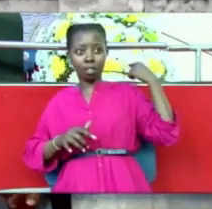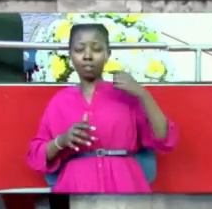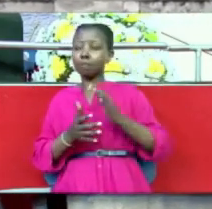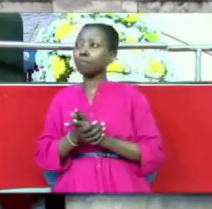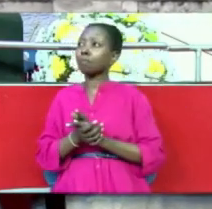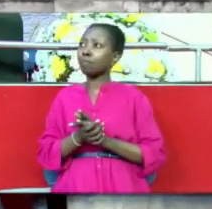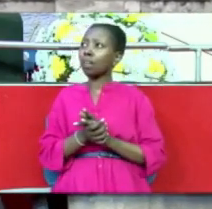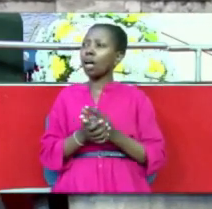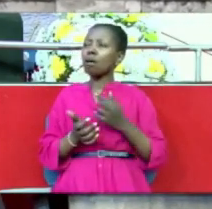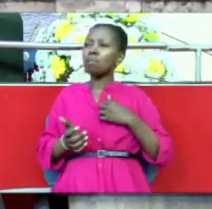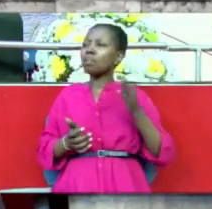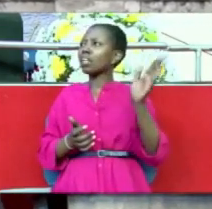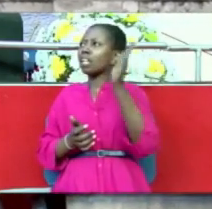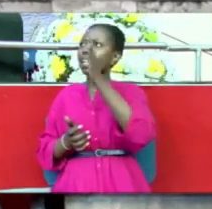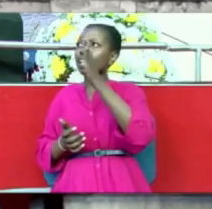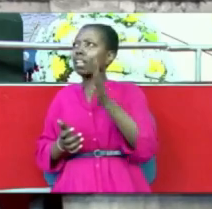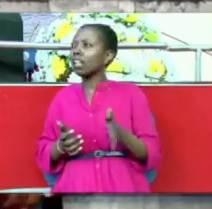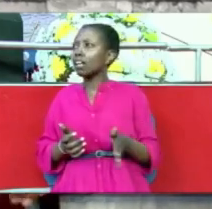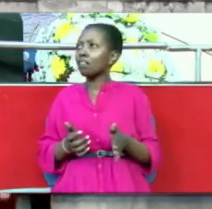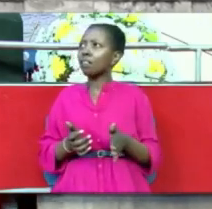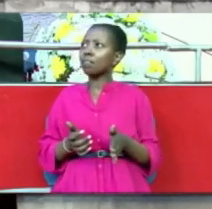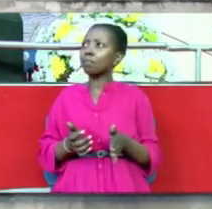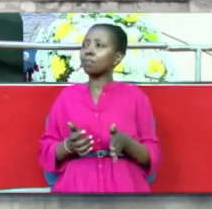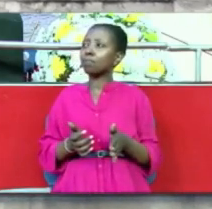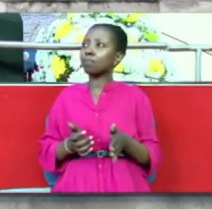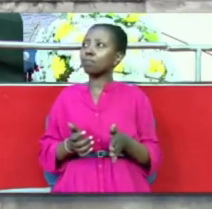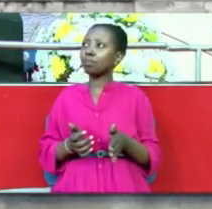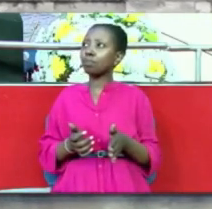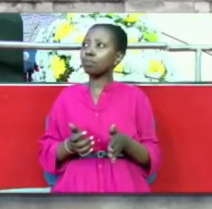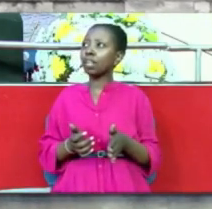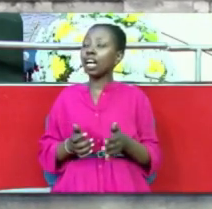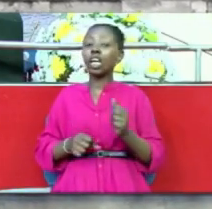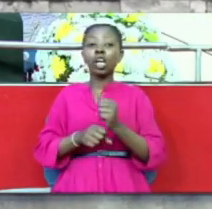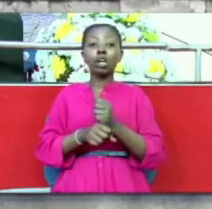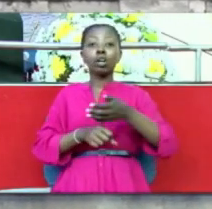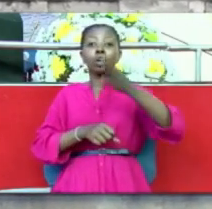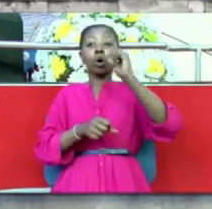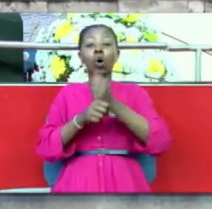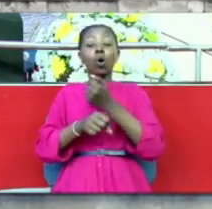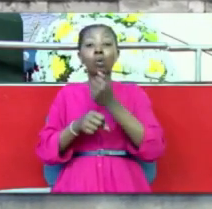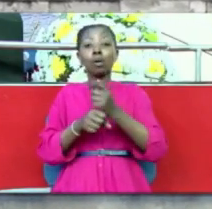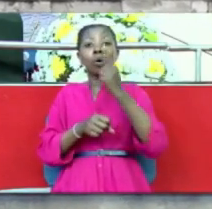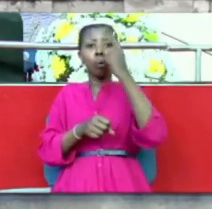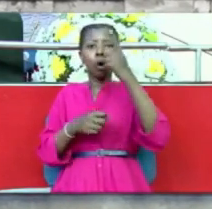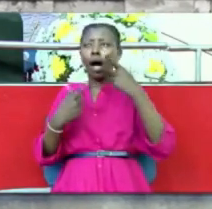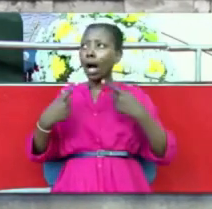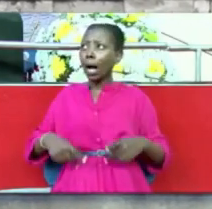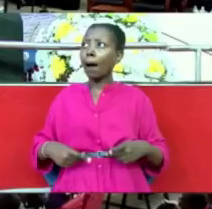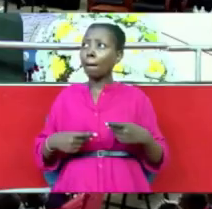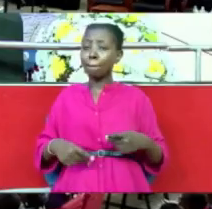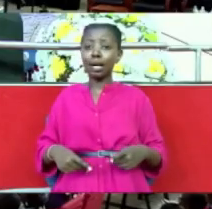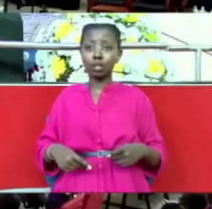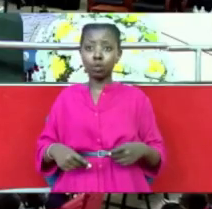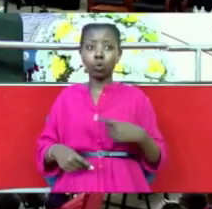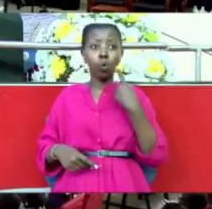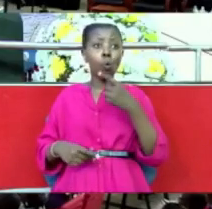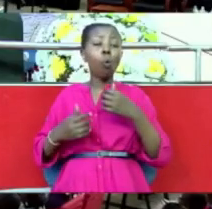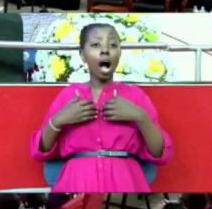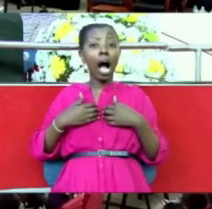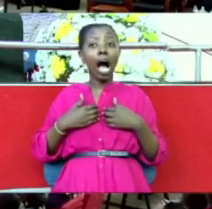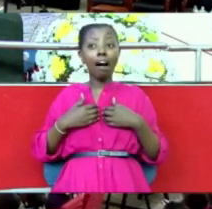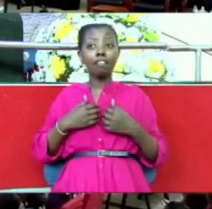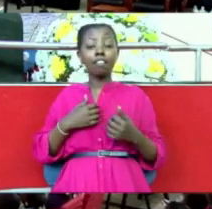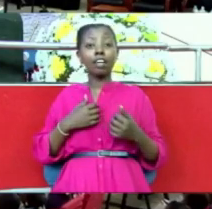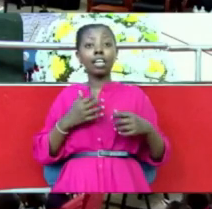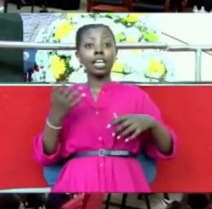someone somewhere. Yani Mungu alifanya mtu mmoja alikuwa na bandi yake afirisike